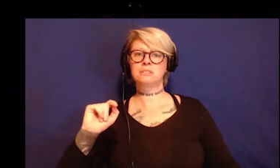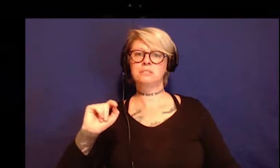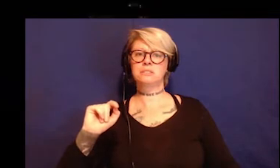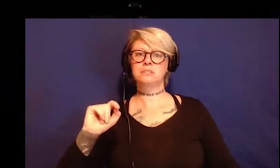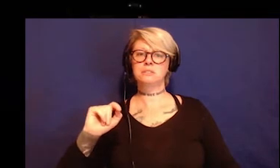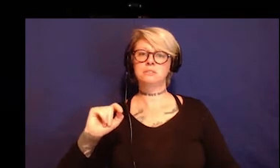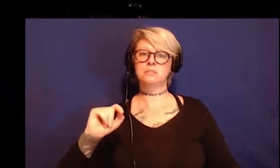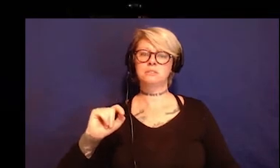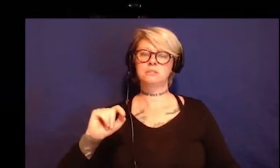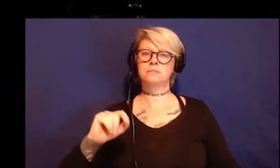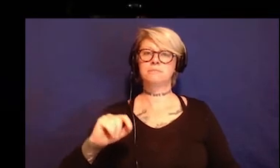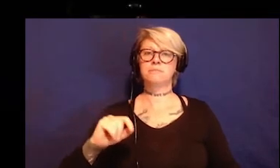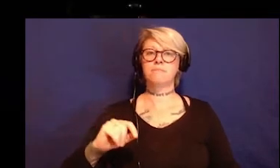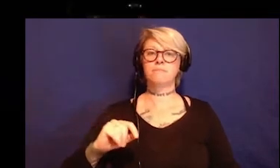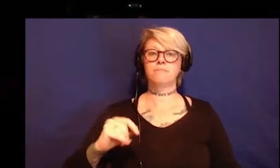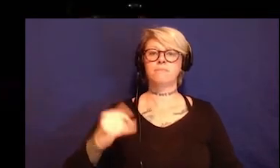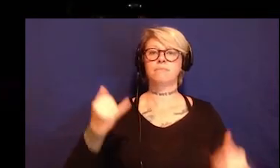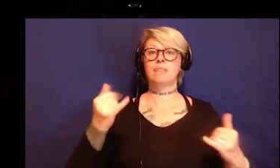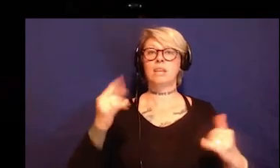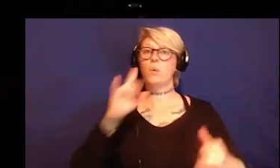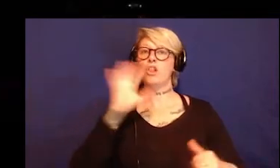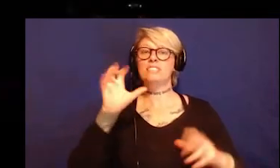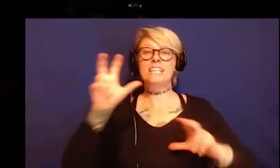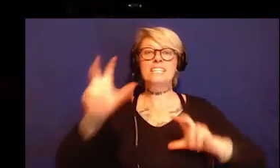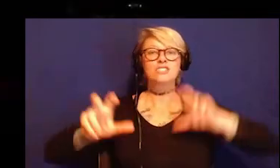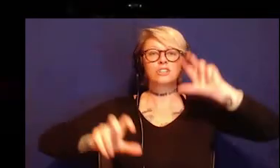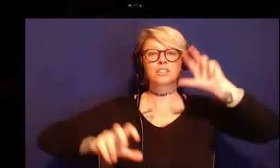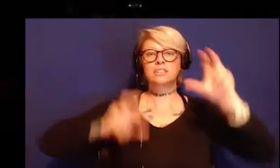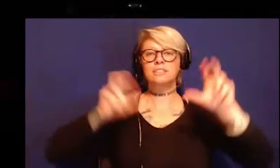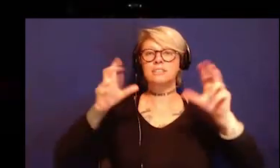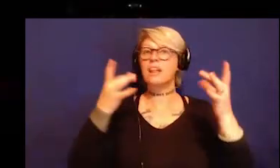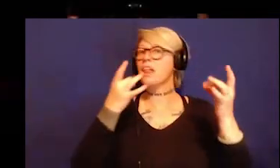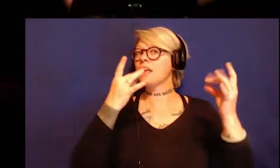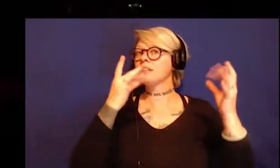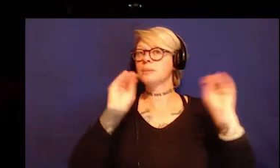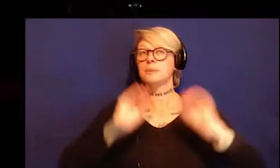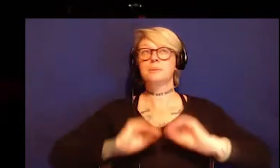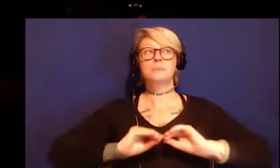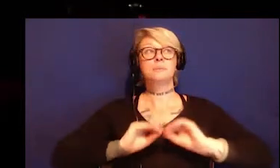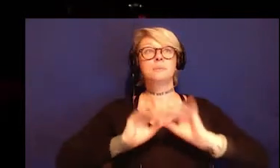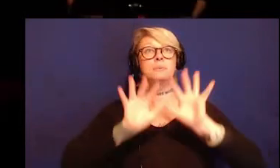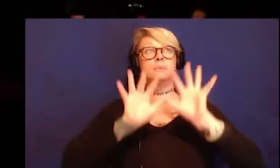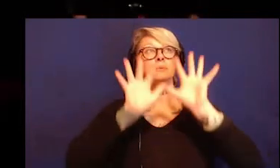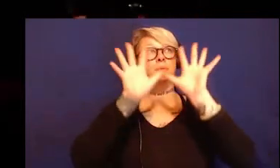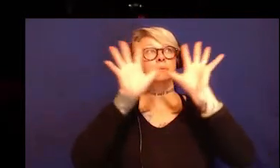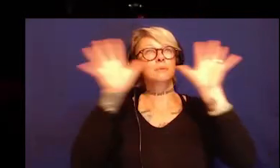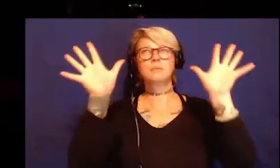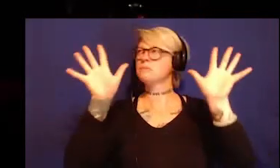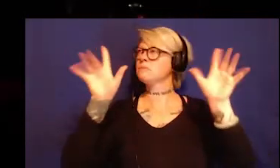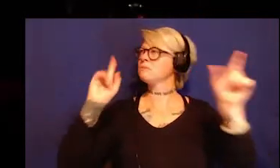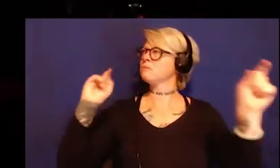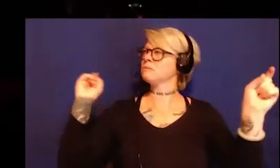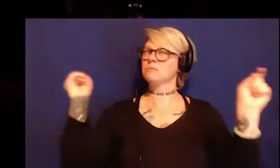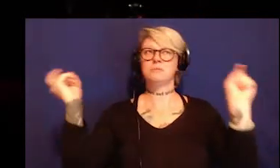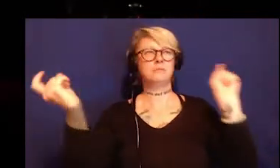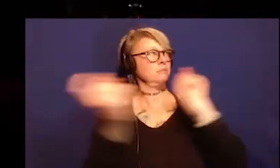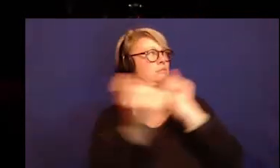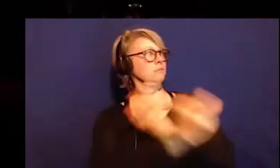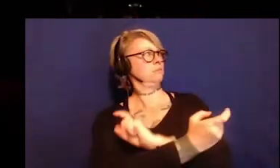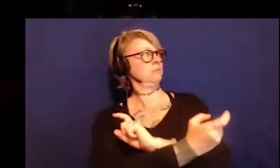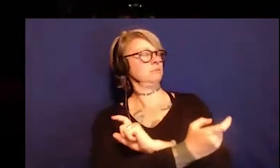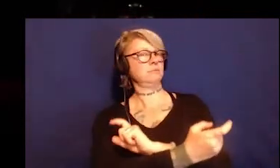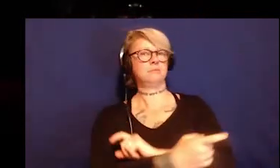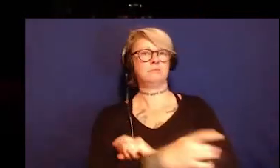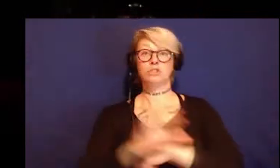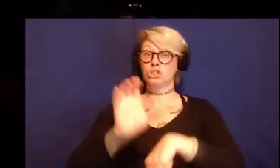Interior, circus marquee, evening. The lights come back, but the decor isn't the same. Instead of a